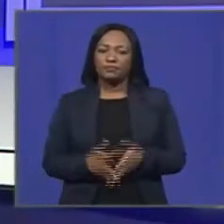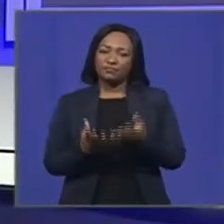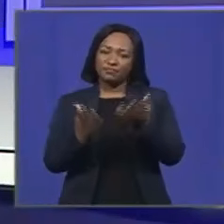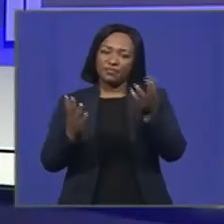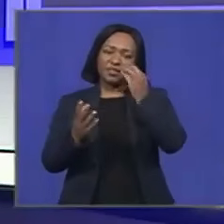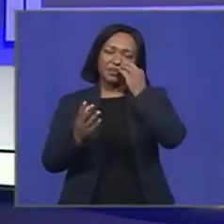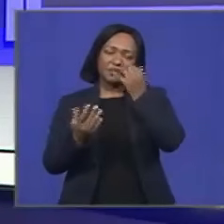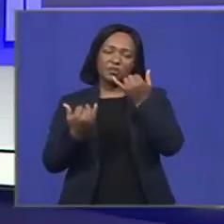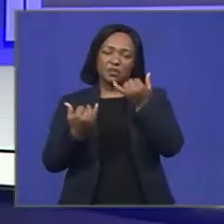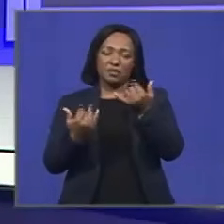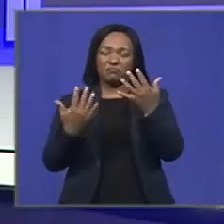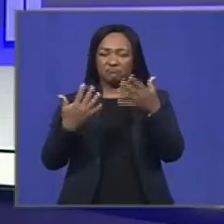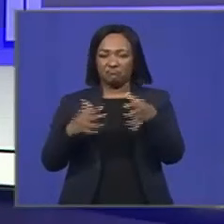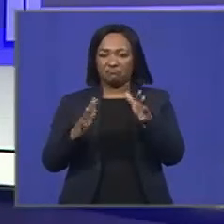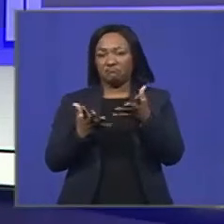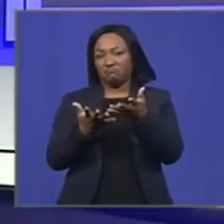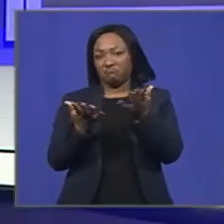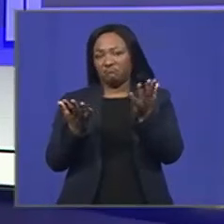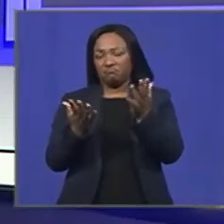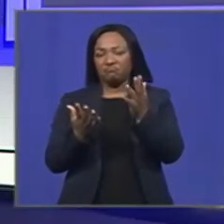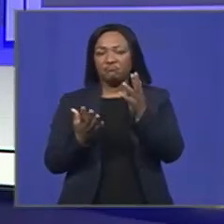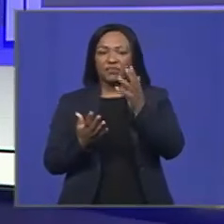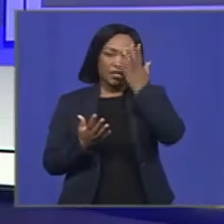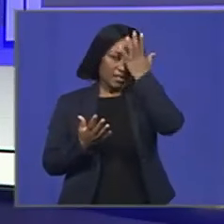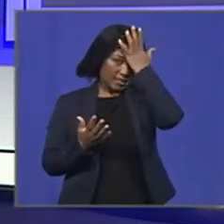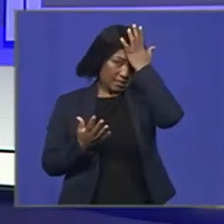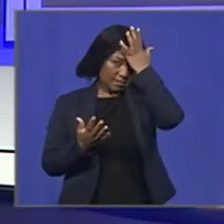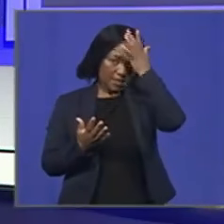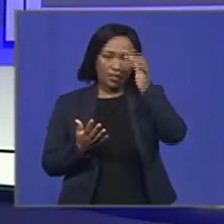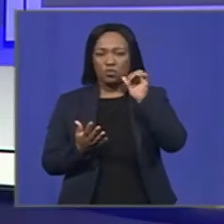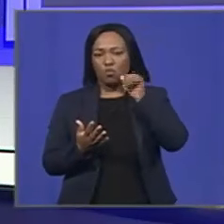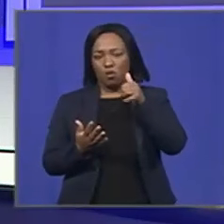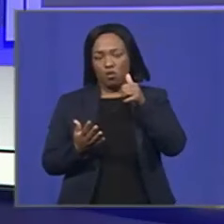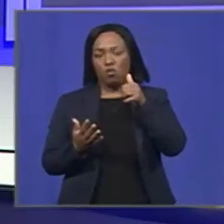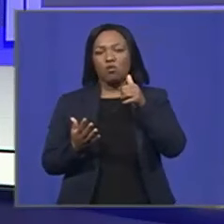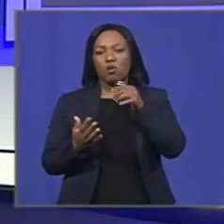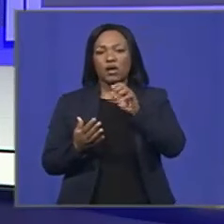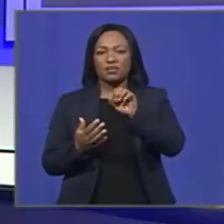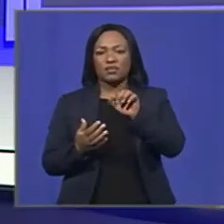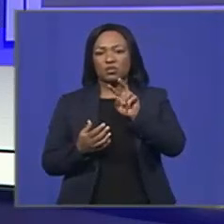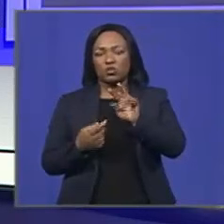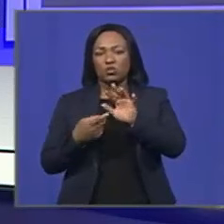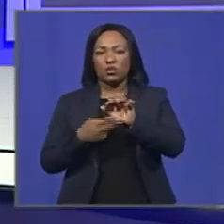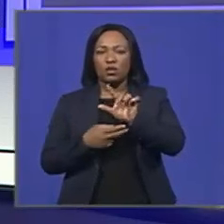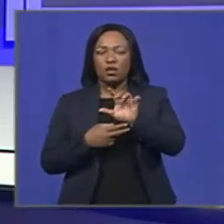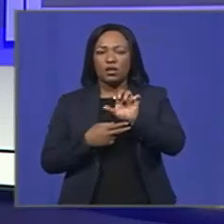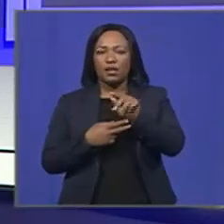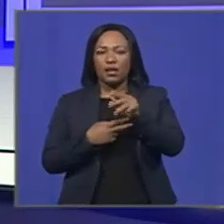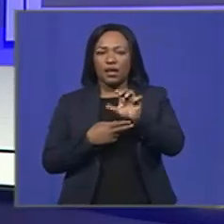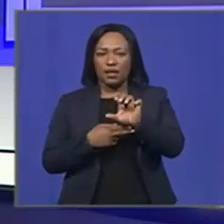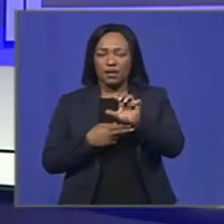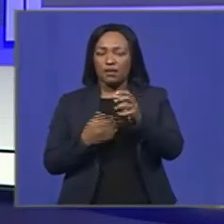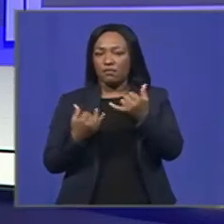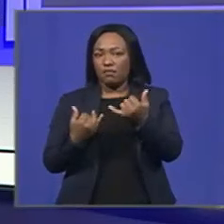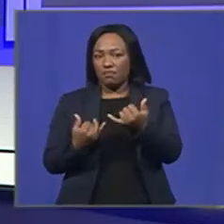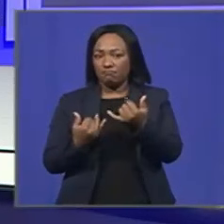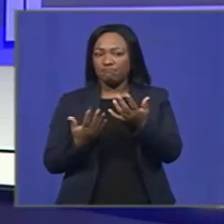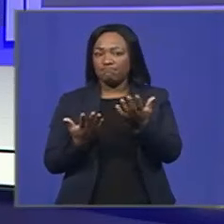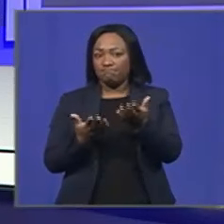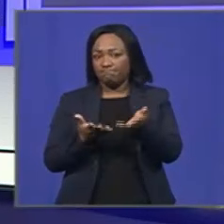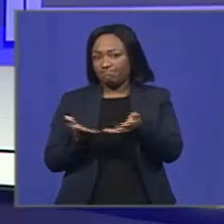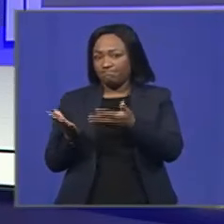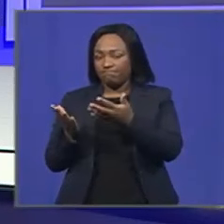Mothetso din dilekalo tsa maitsiboeng ano dikgang tsa lelome ya Sepedi la latela ka moso mo SABC 2 le SABC le High ga jana ke go